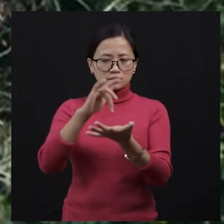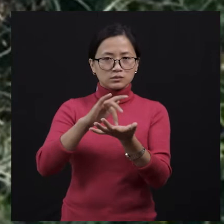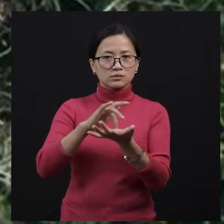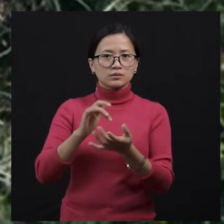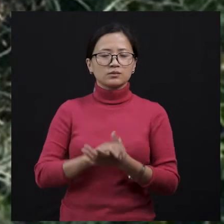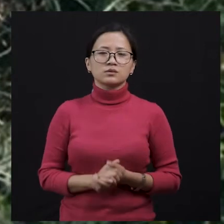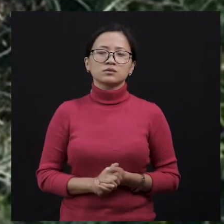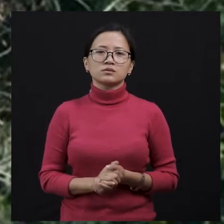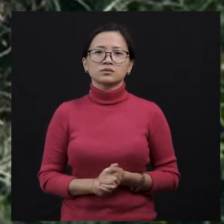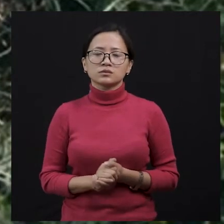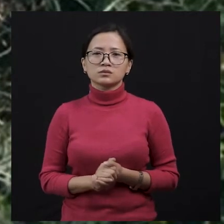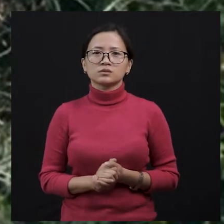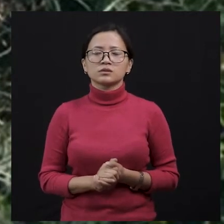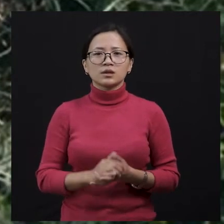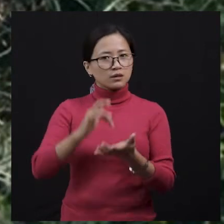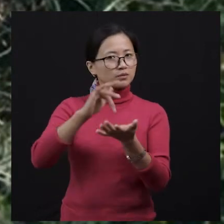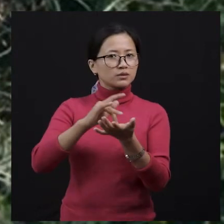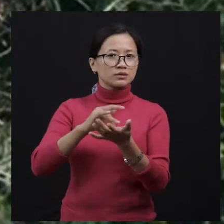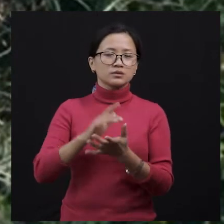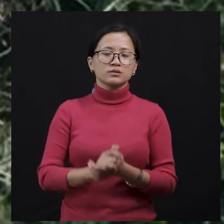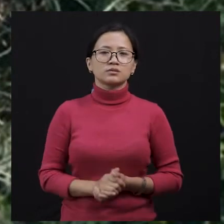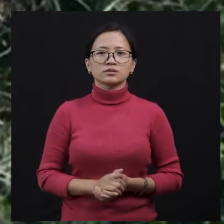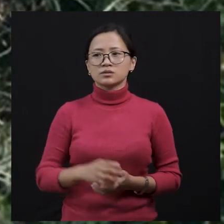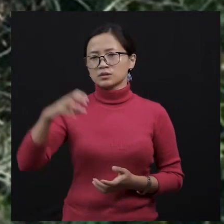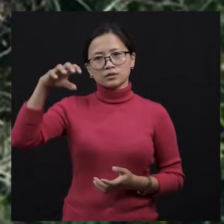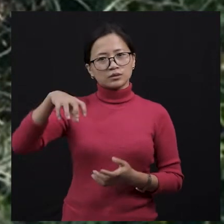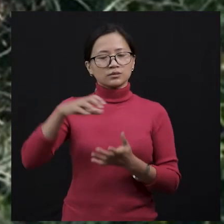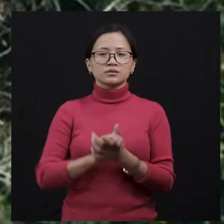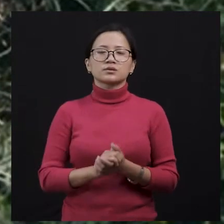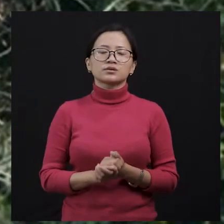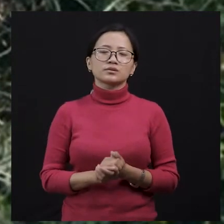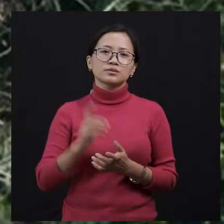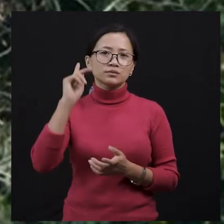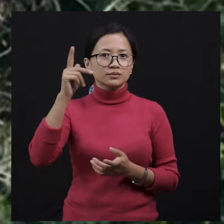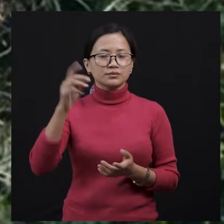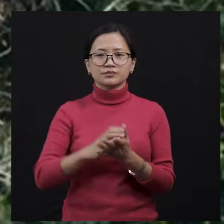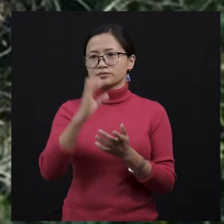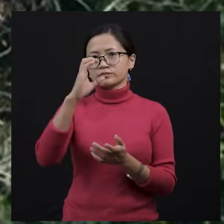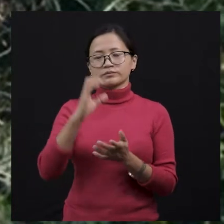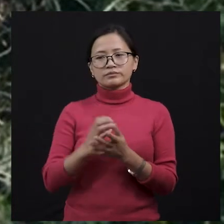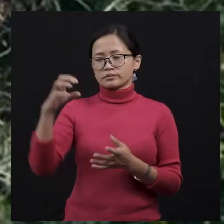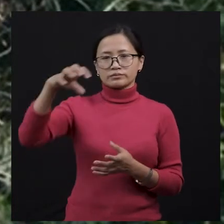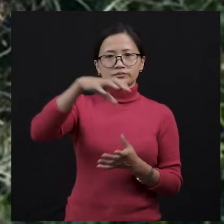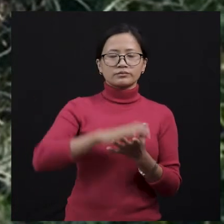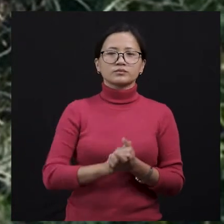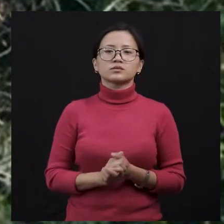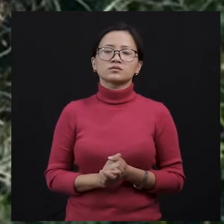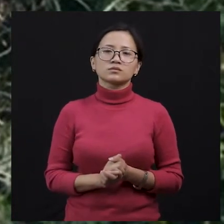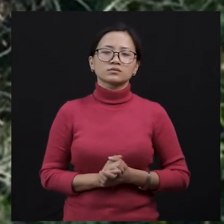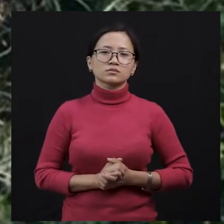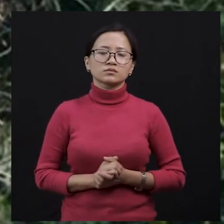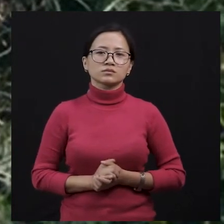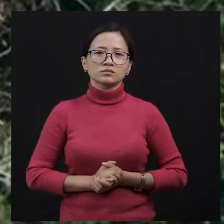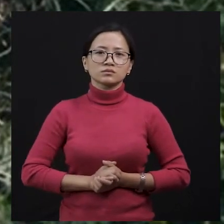located? It is located in our state capital, Kohima. Okay?